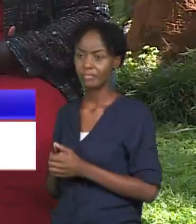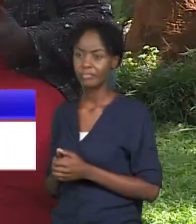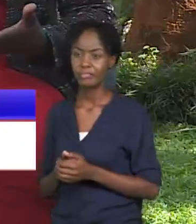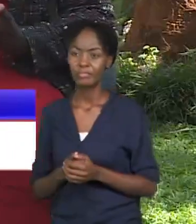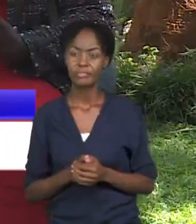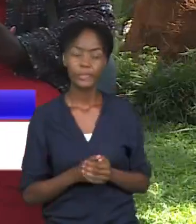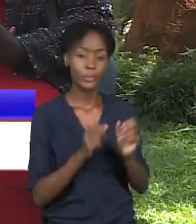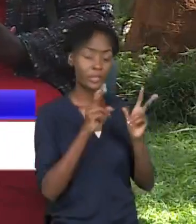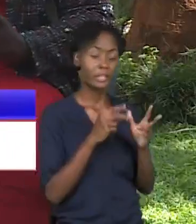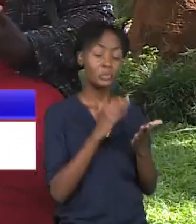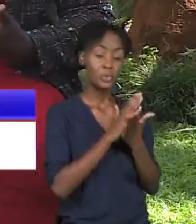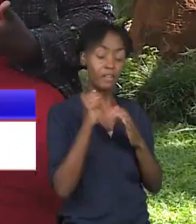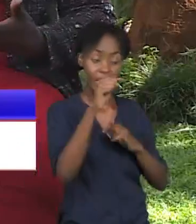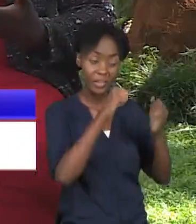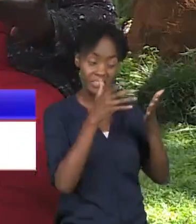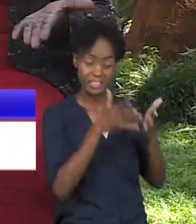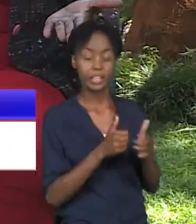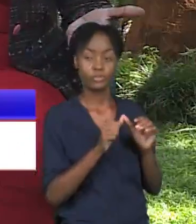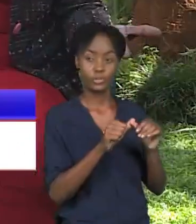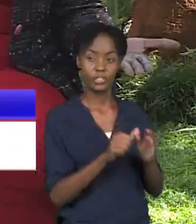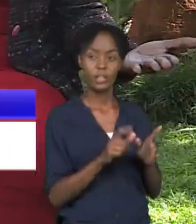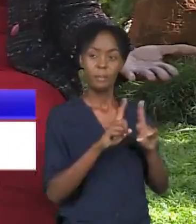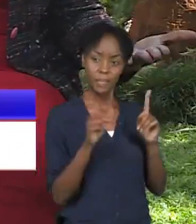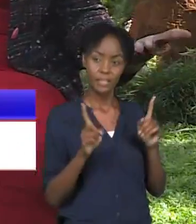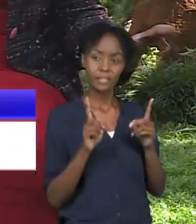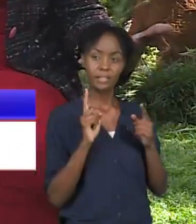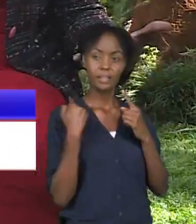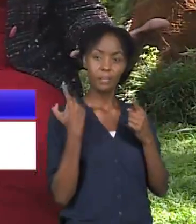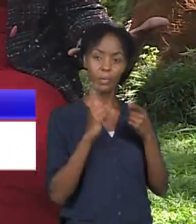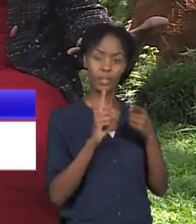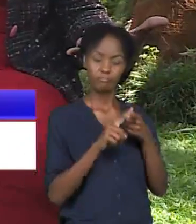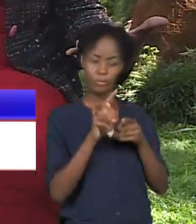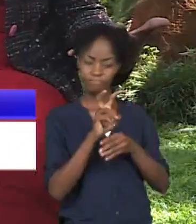there. One thing, being able to monitor what your child is consuming.